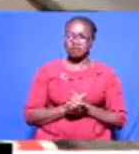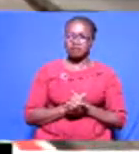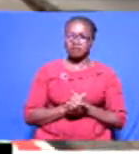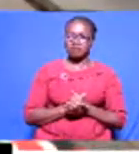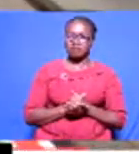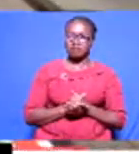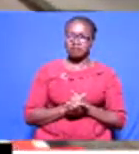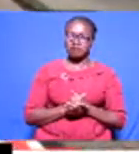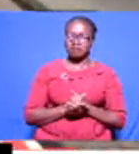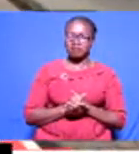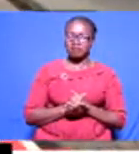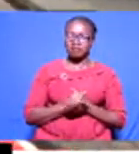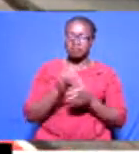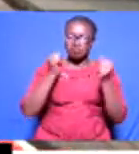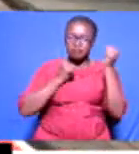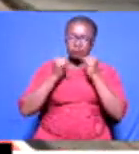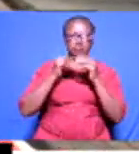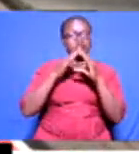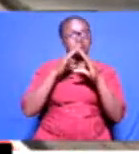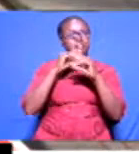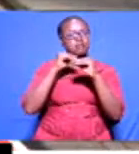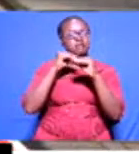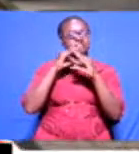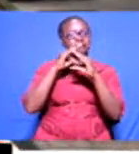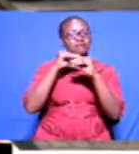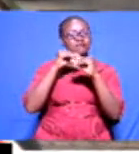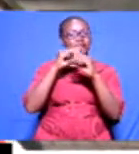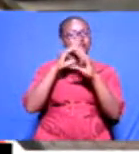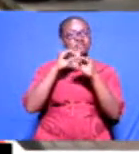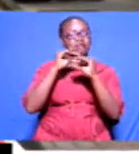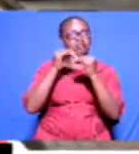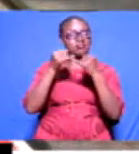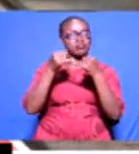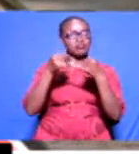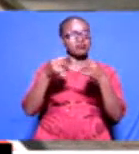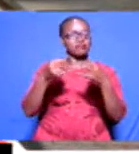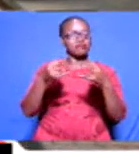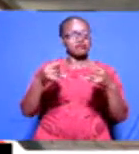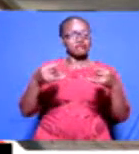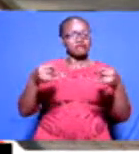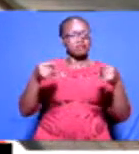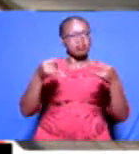As the military band hummed solemn tunes from their instruments.